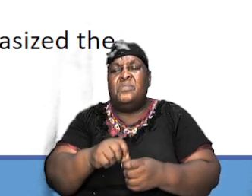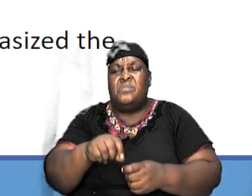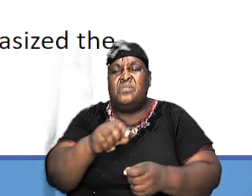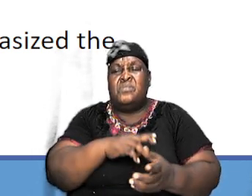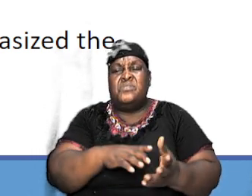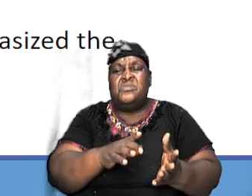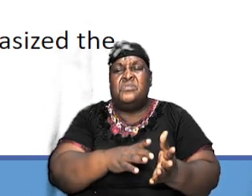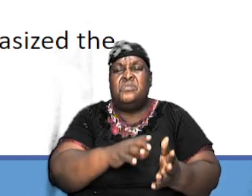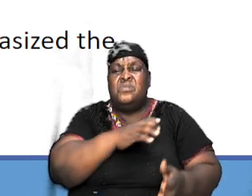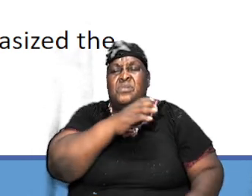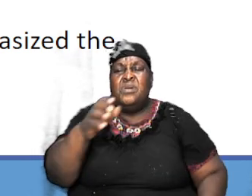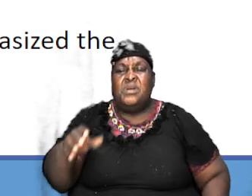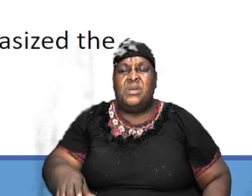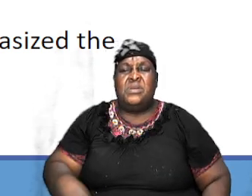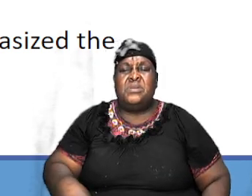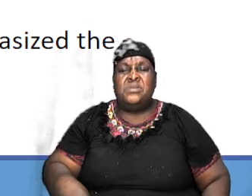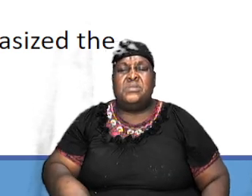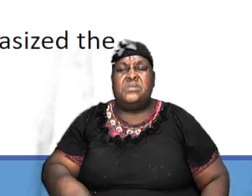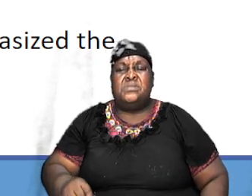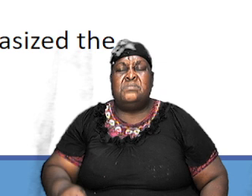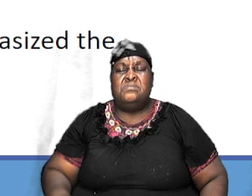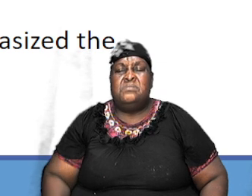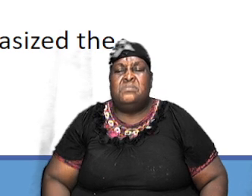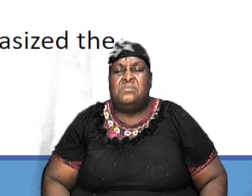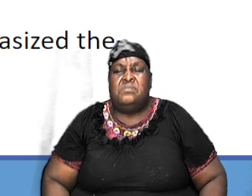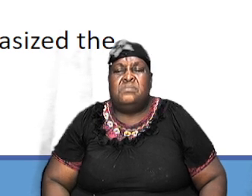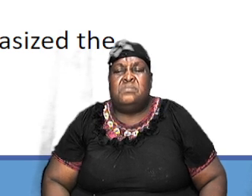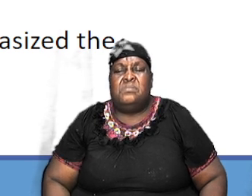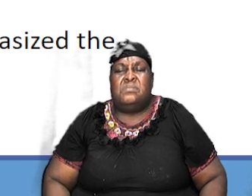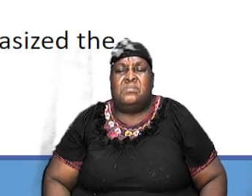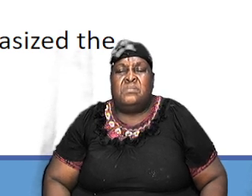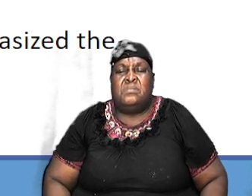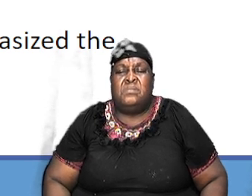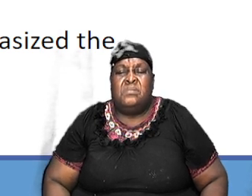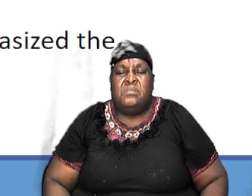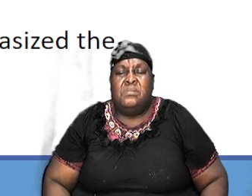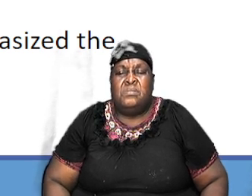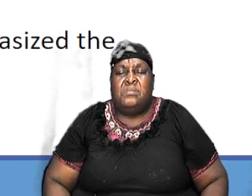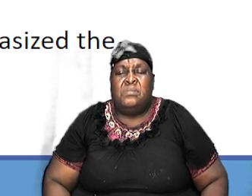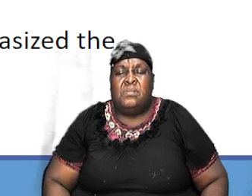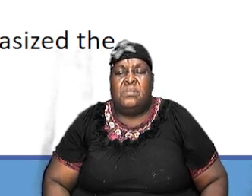all the writers would have included a little about the deity of Christ,